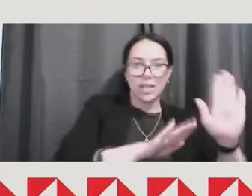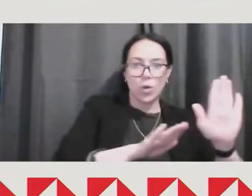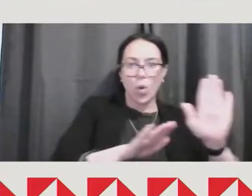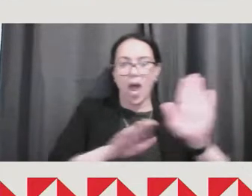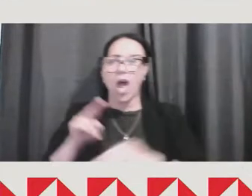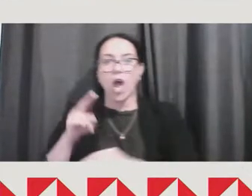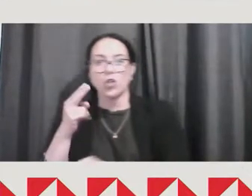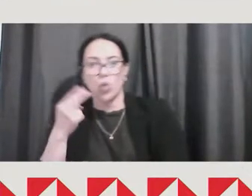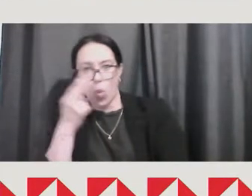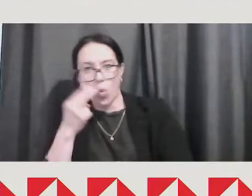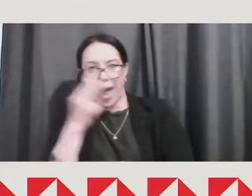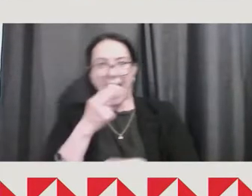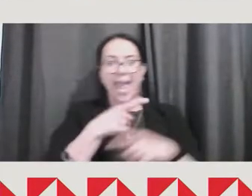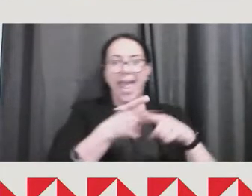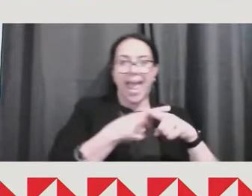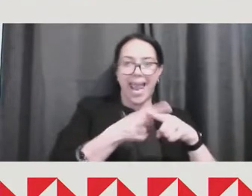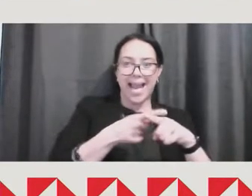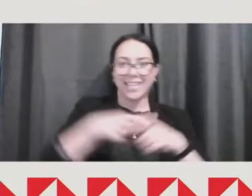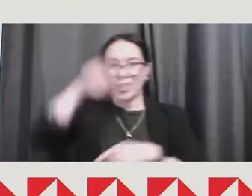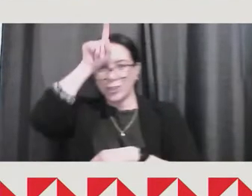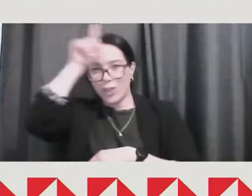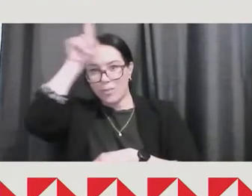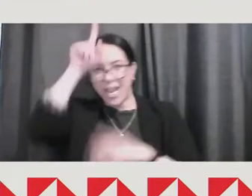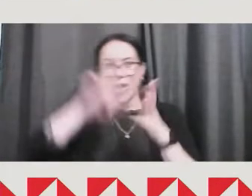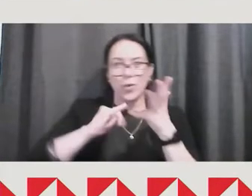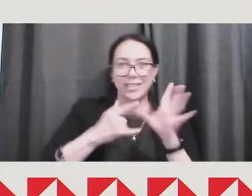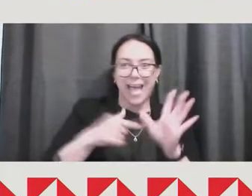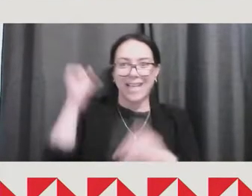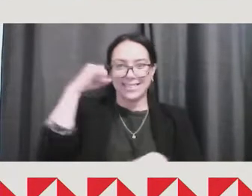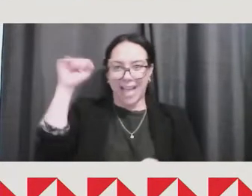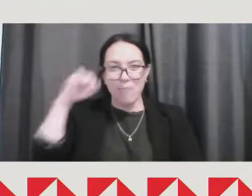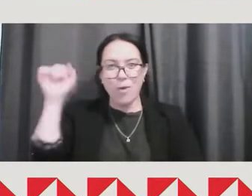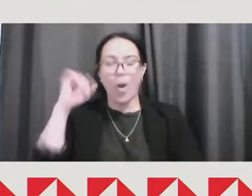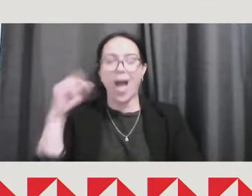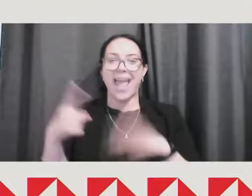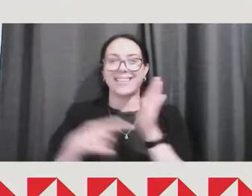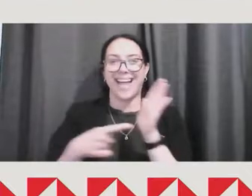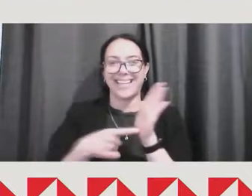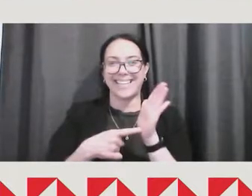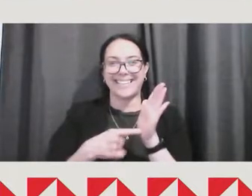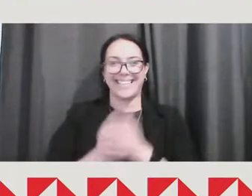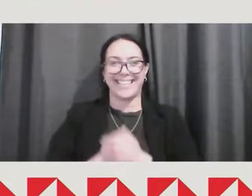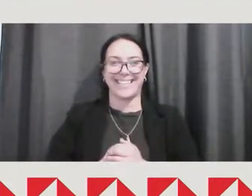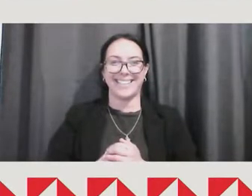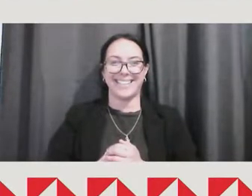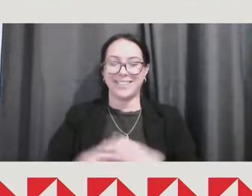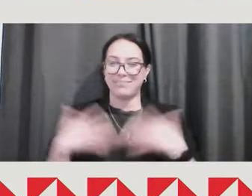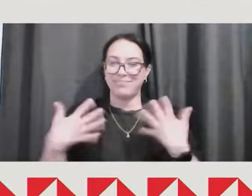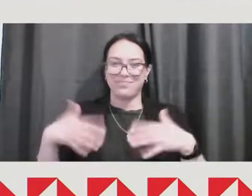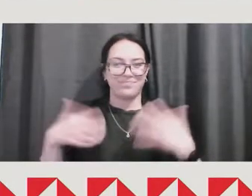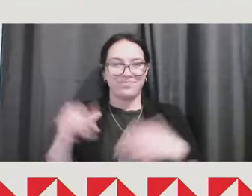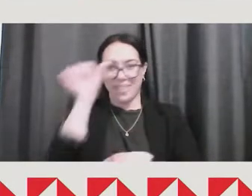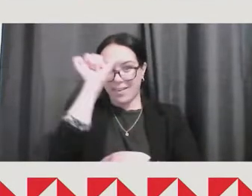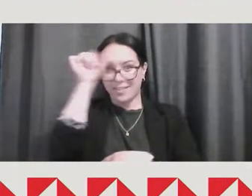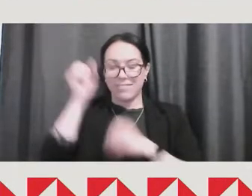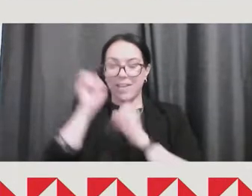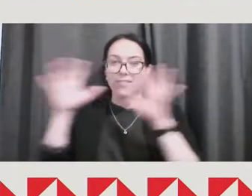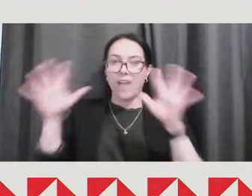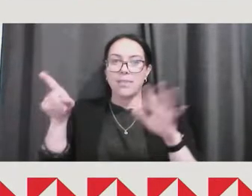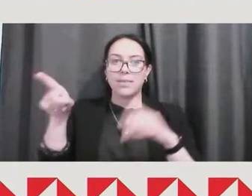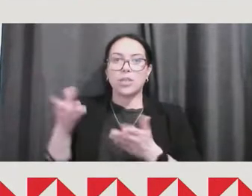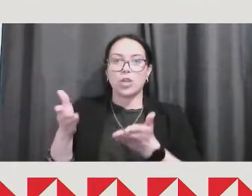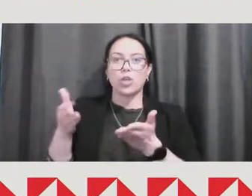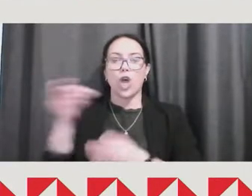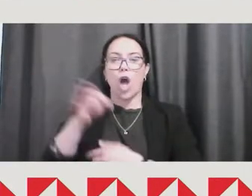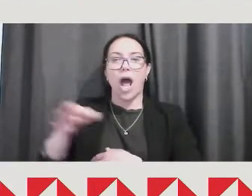England Germany USA Samoa and Tahiti and he is a well-known composer of traditional cook Island